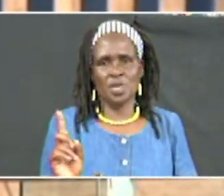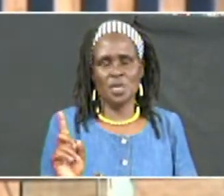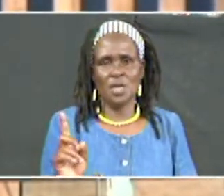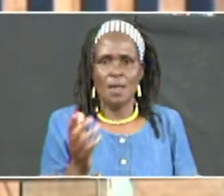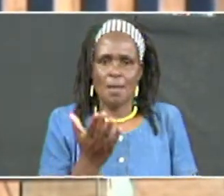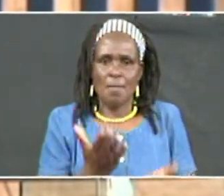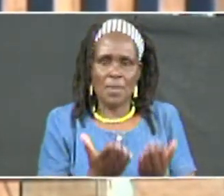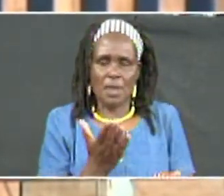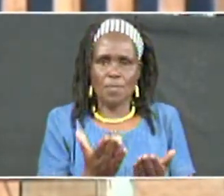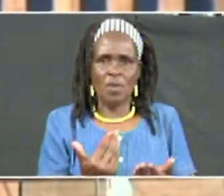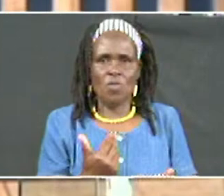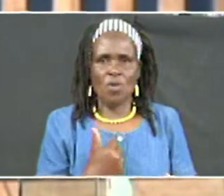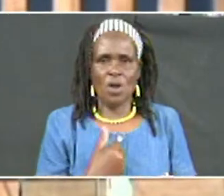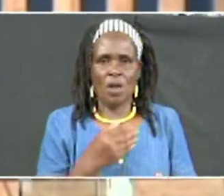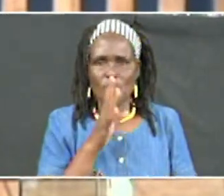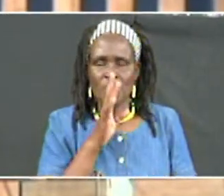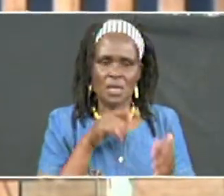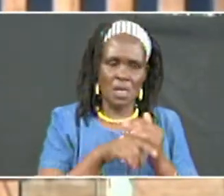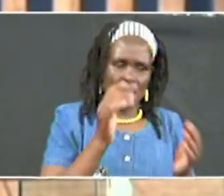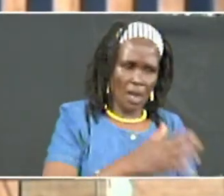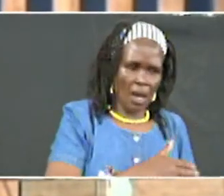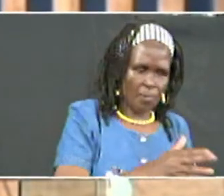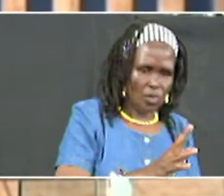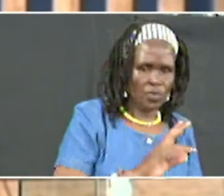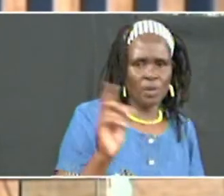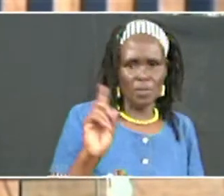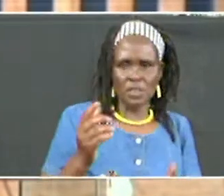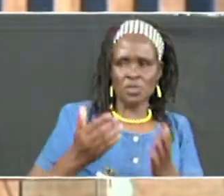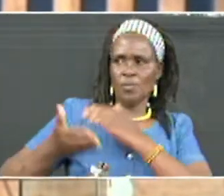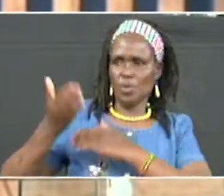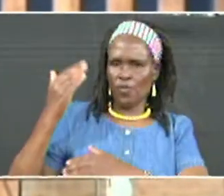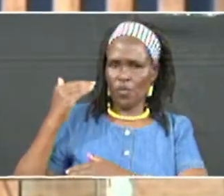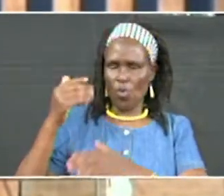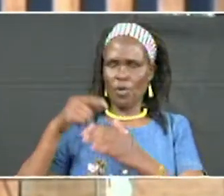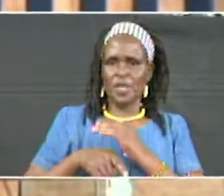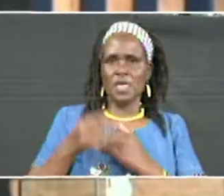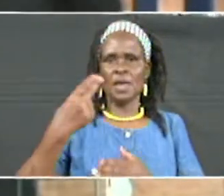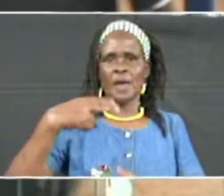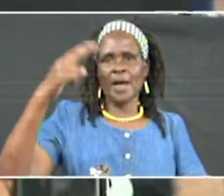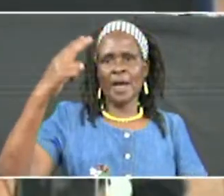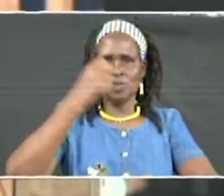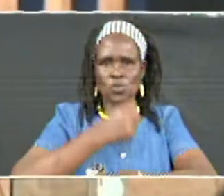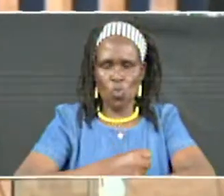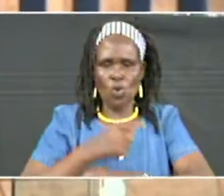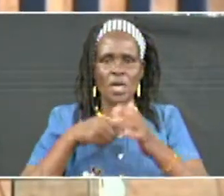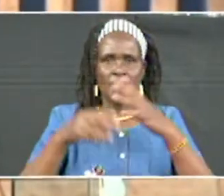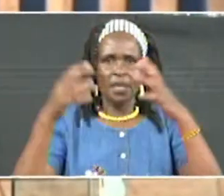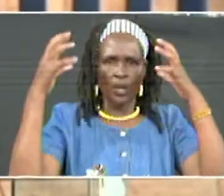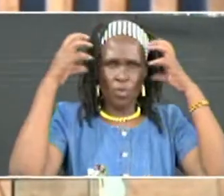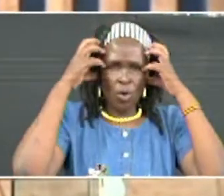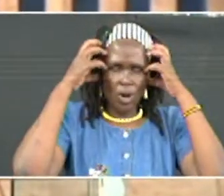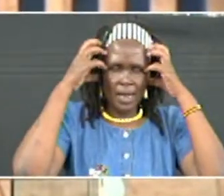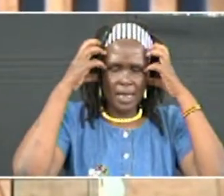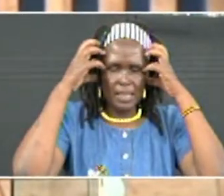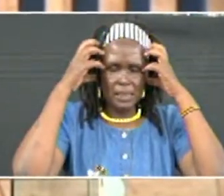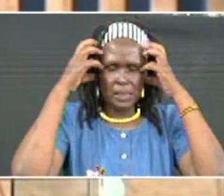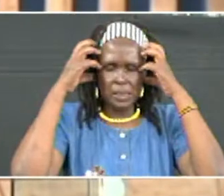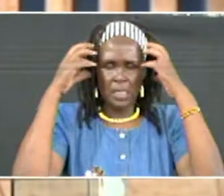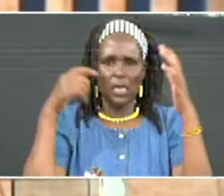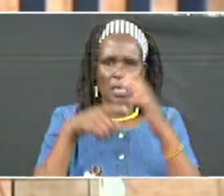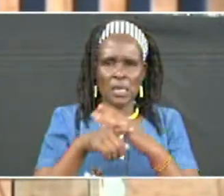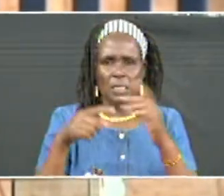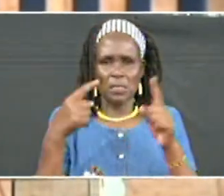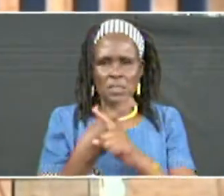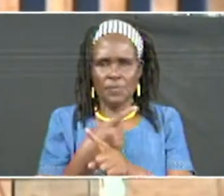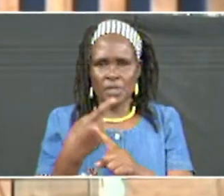you've been in a music ministry before, in high school, in college, in different